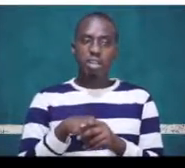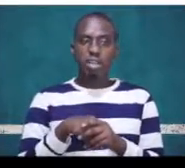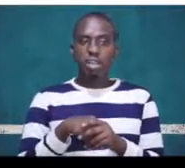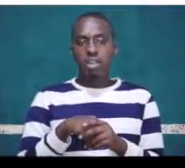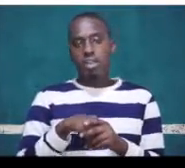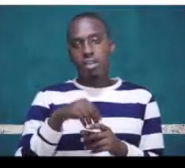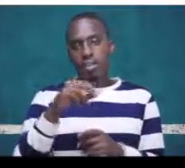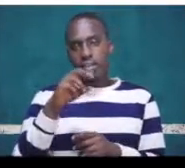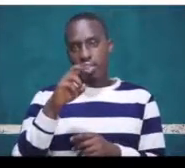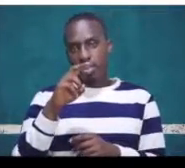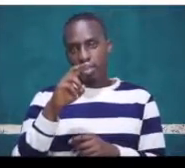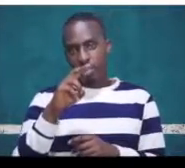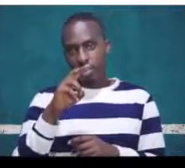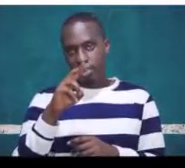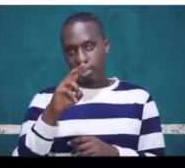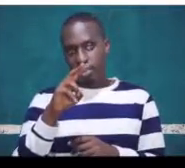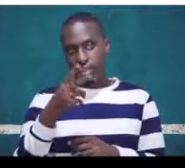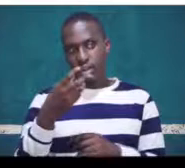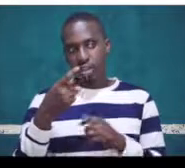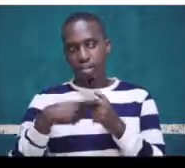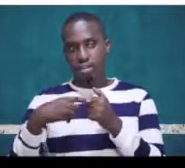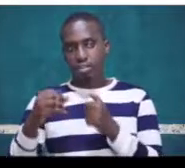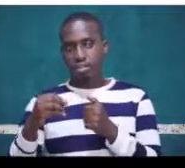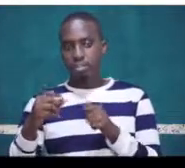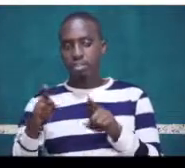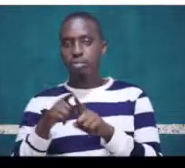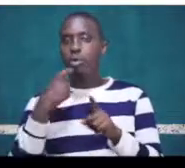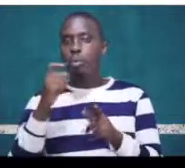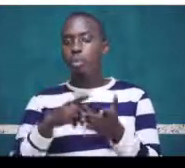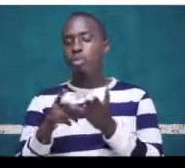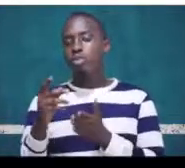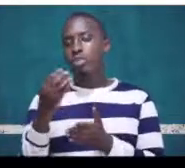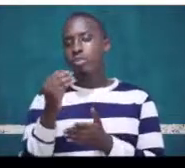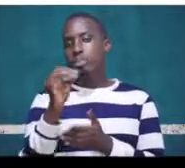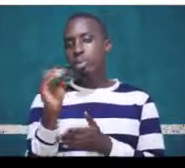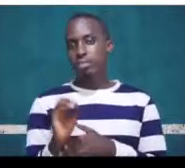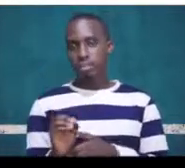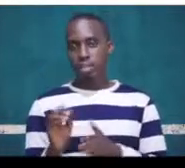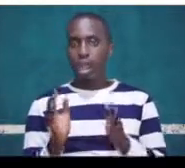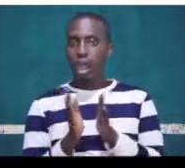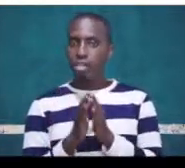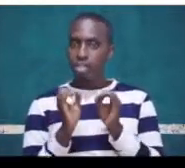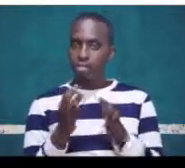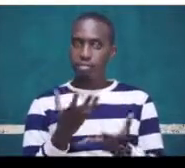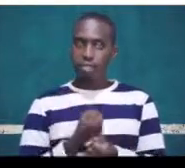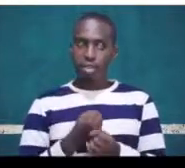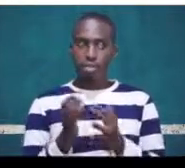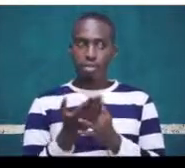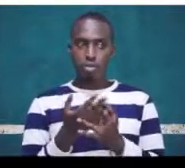360,000, you see the rate that you have to pay, it's at 0%. And if you have between